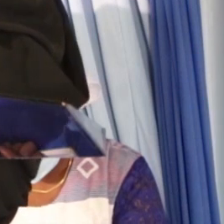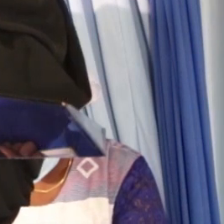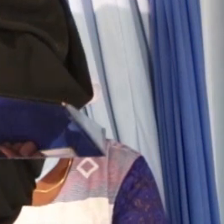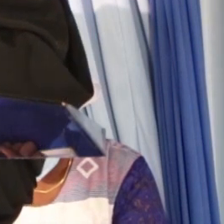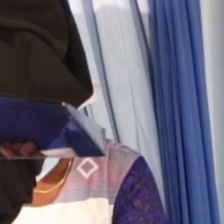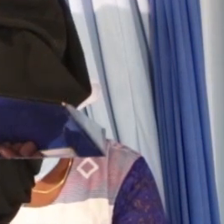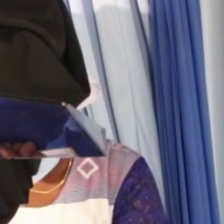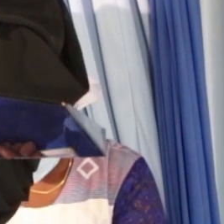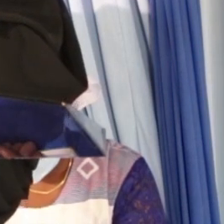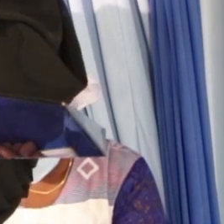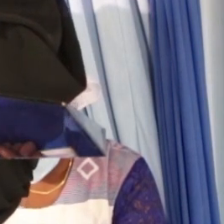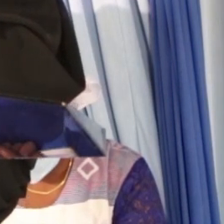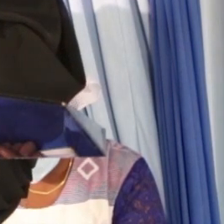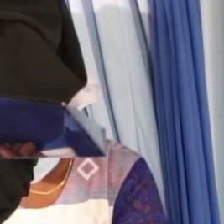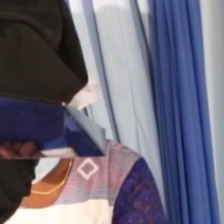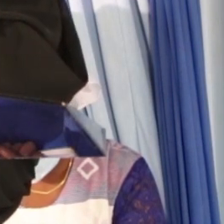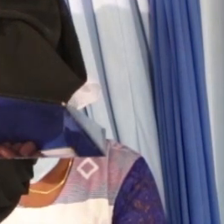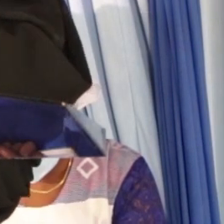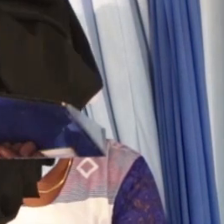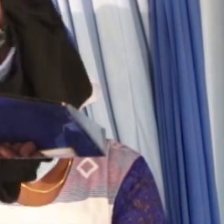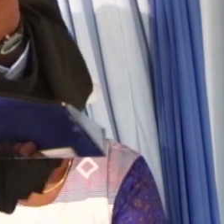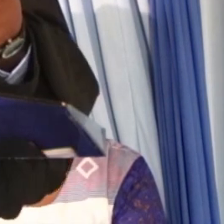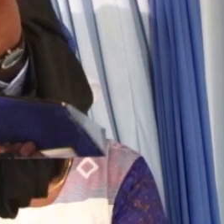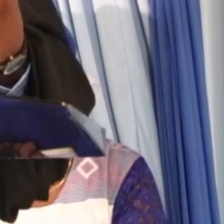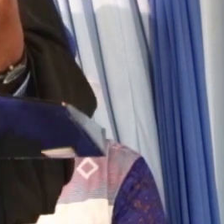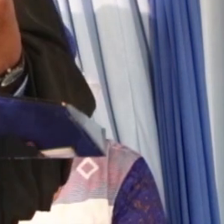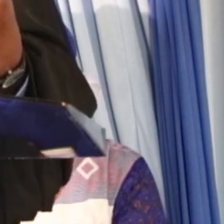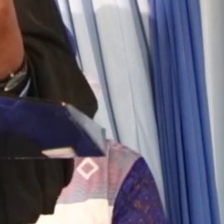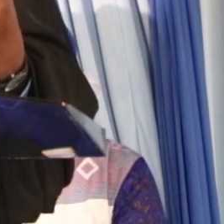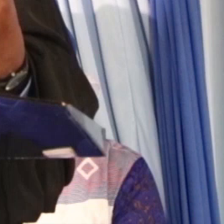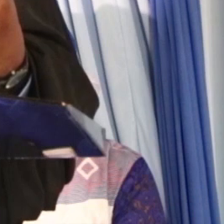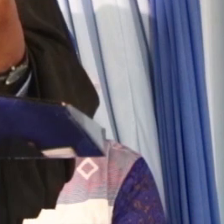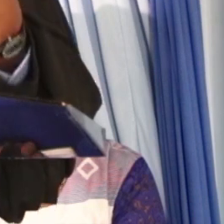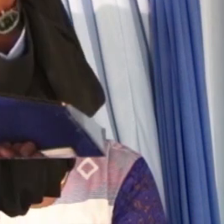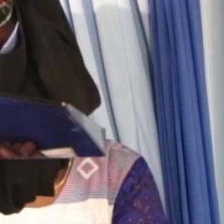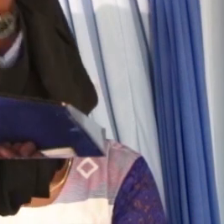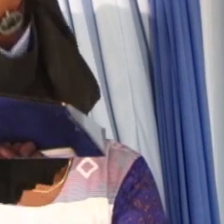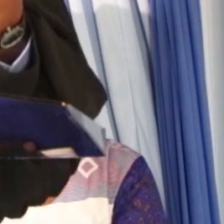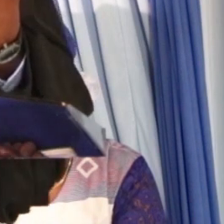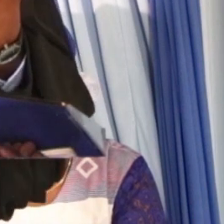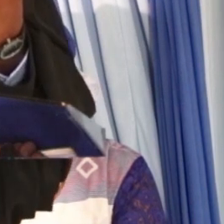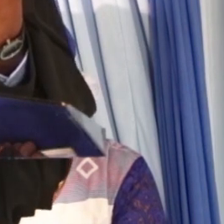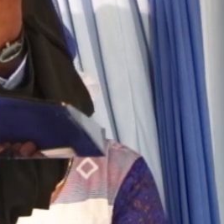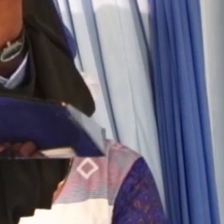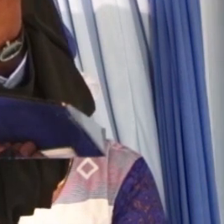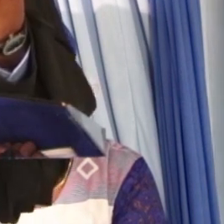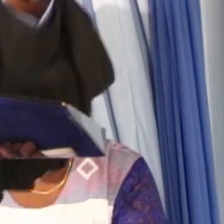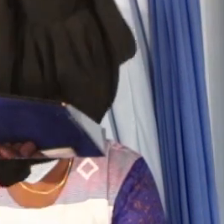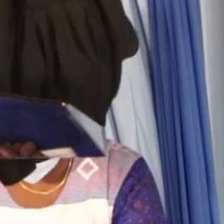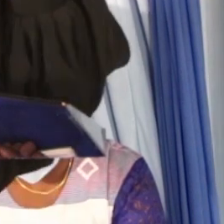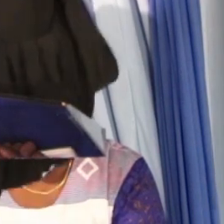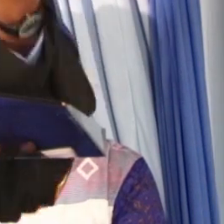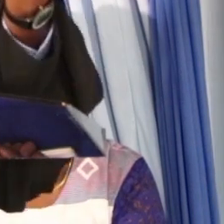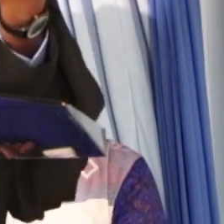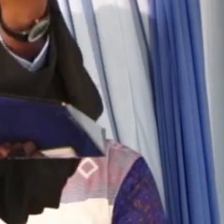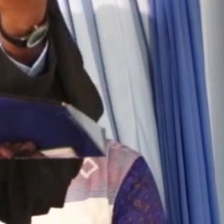love. Help us to love you more and to offer ourselves to you as a living sacrifice that is